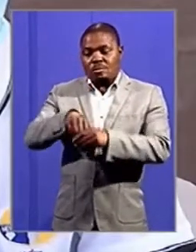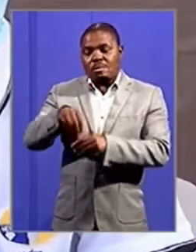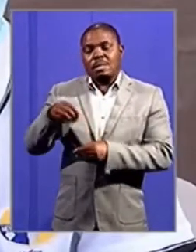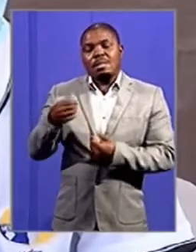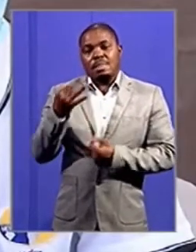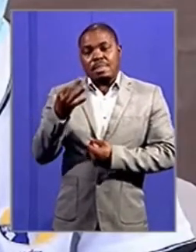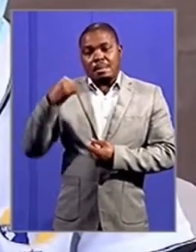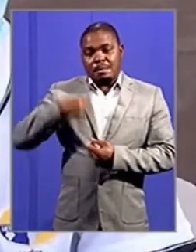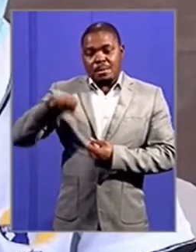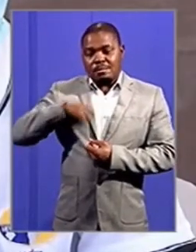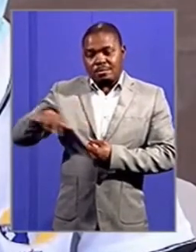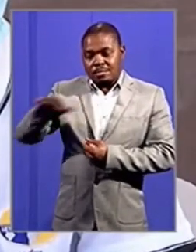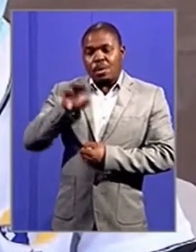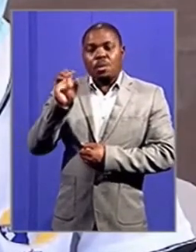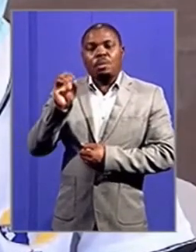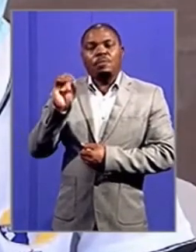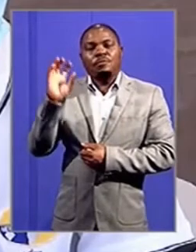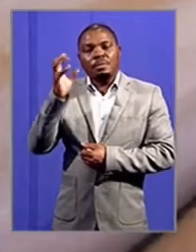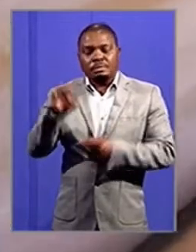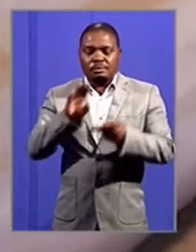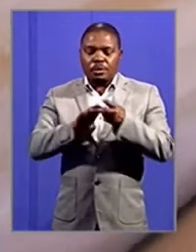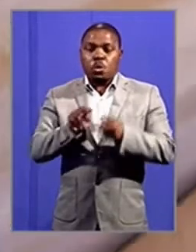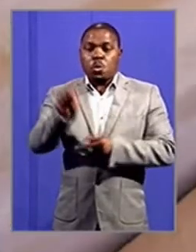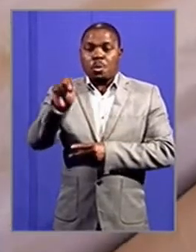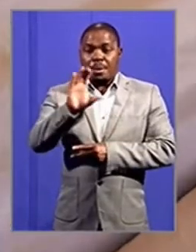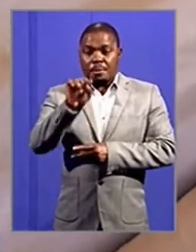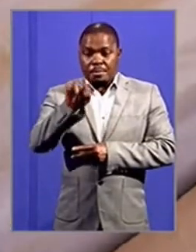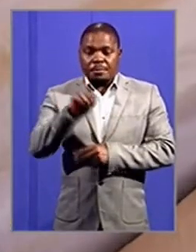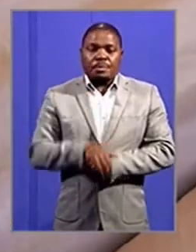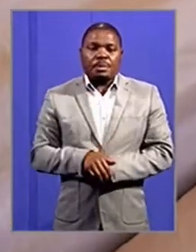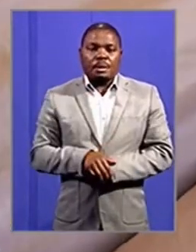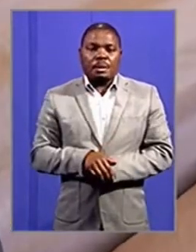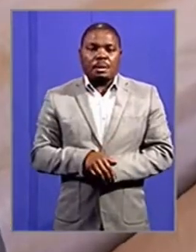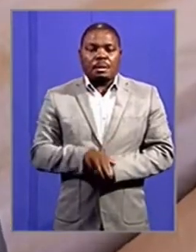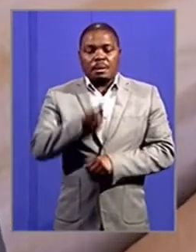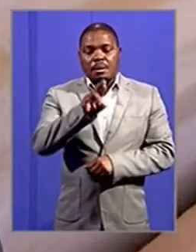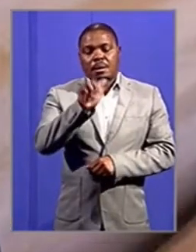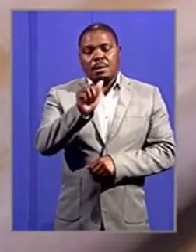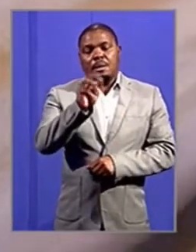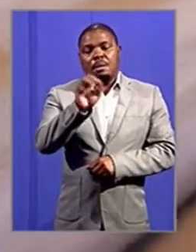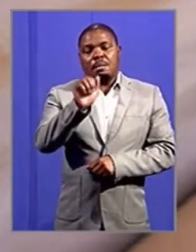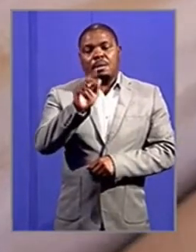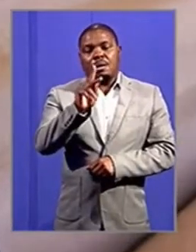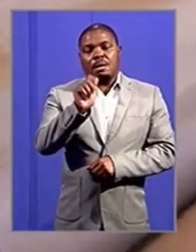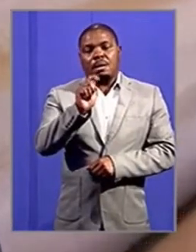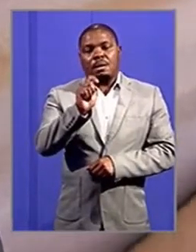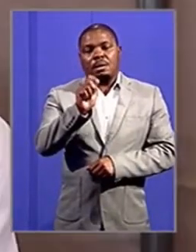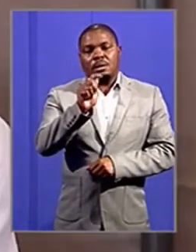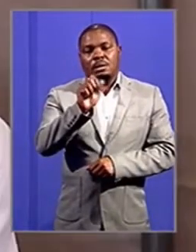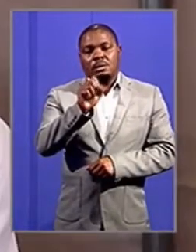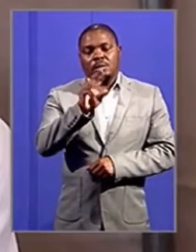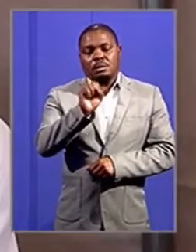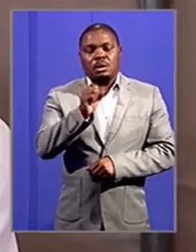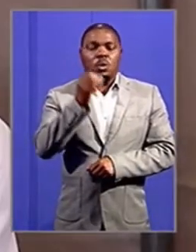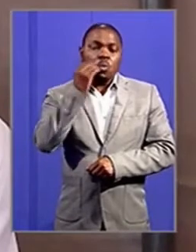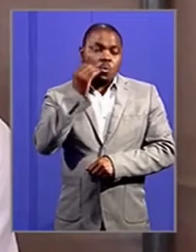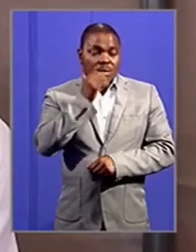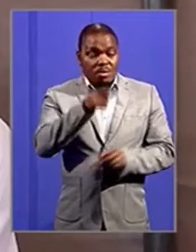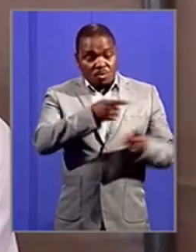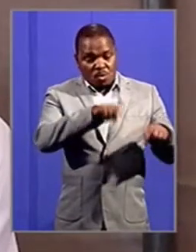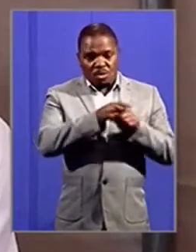mo porofenseng ya Foreisetata le ya Northern Cape. Mpho Ramakatsa yo tlhamileng lekoko leno a re ba tlile go ema kgatlhanong le